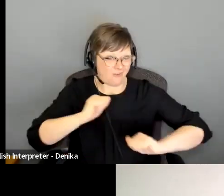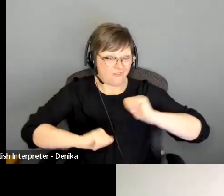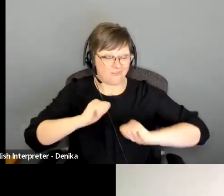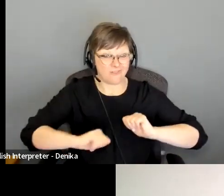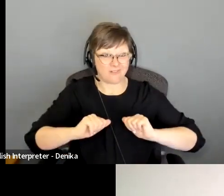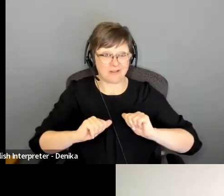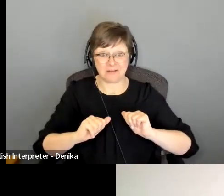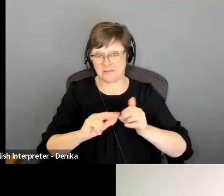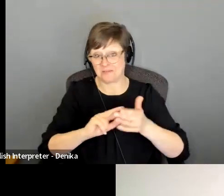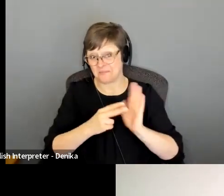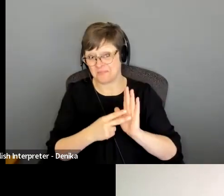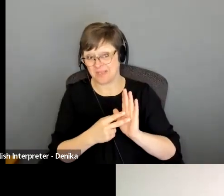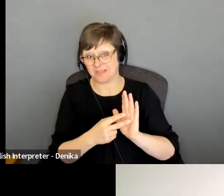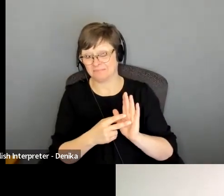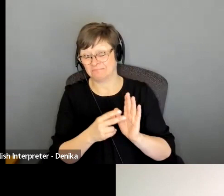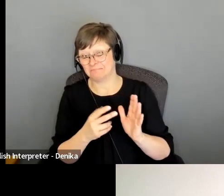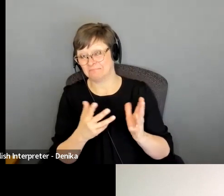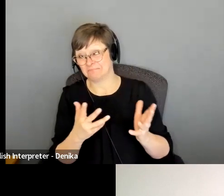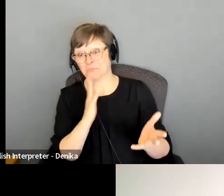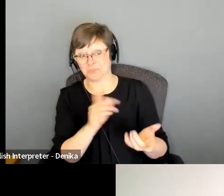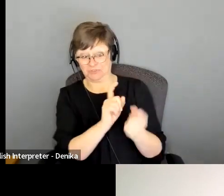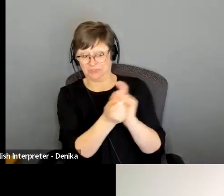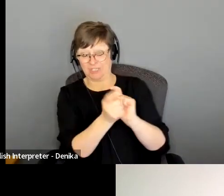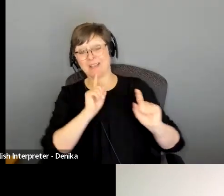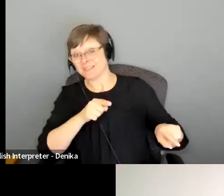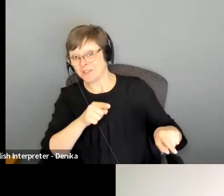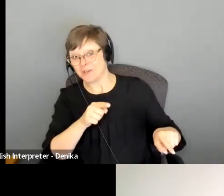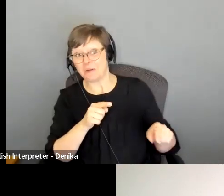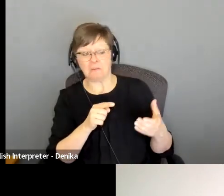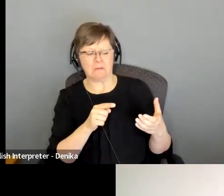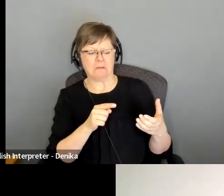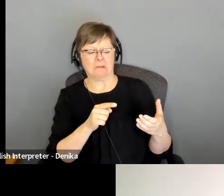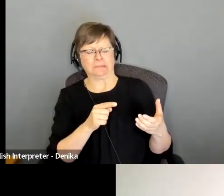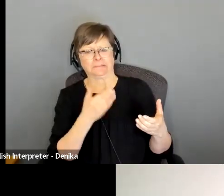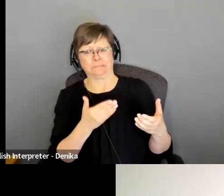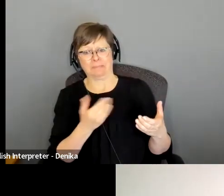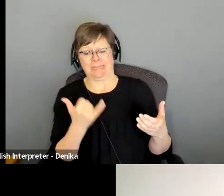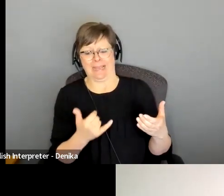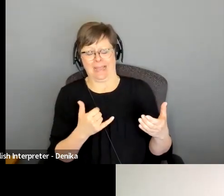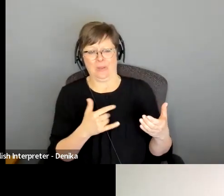that change? Do you maybe consider saying yes instead? What happens to you?